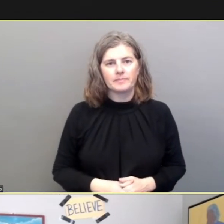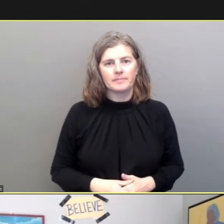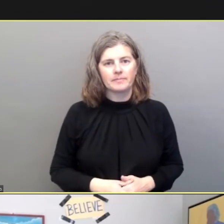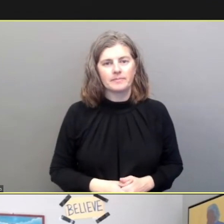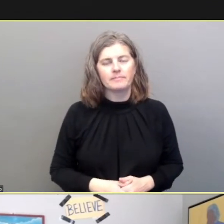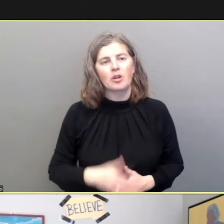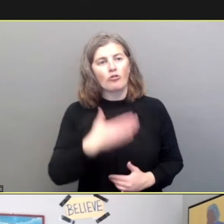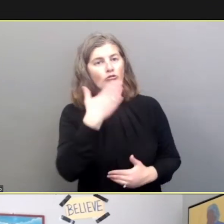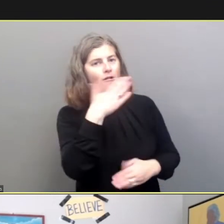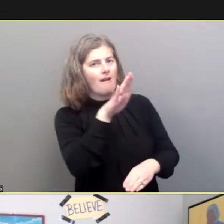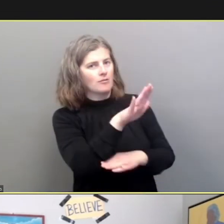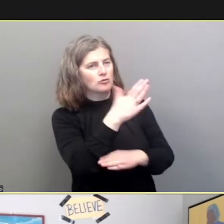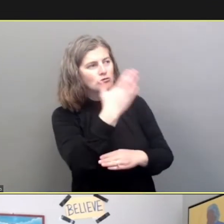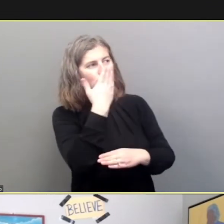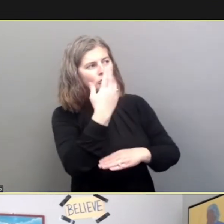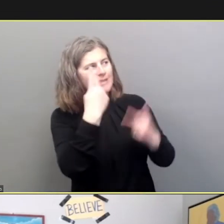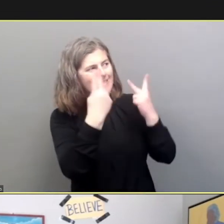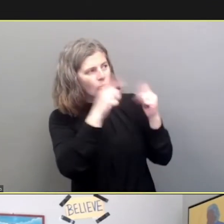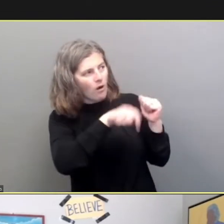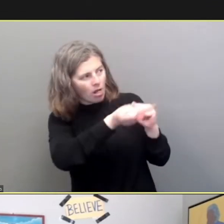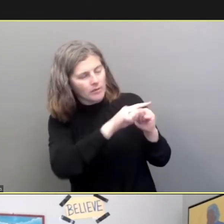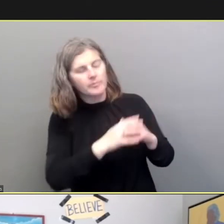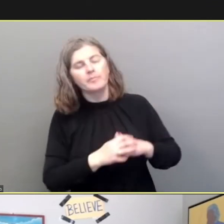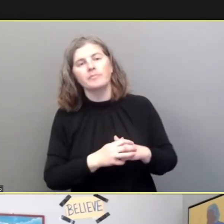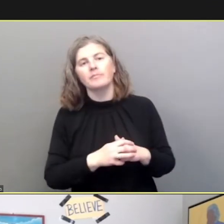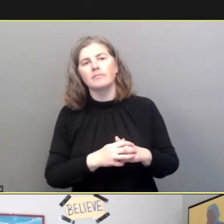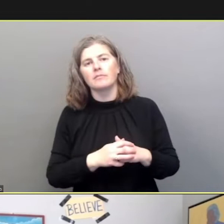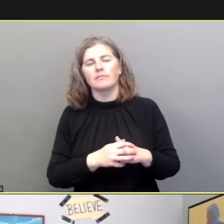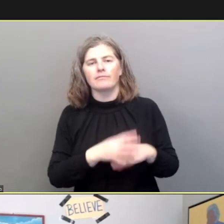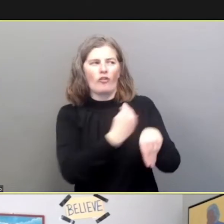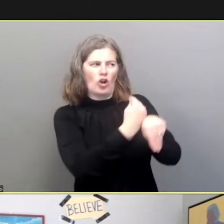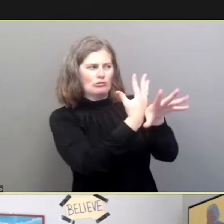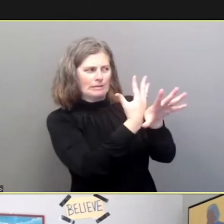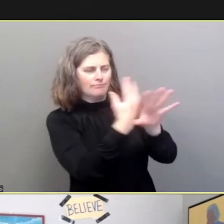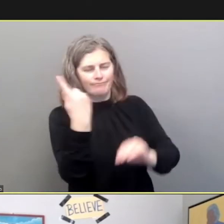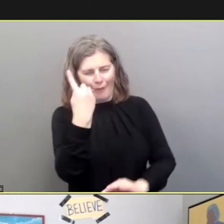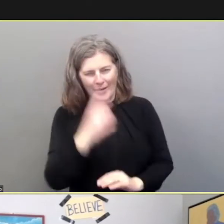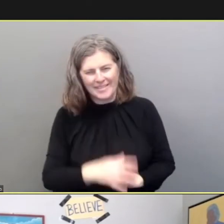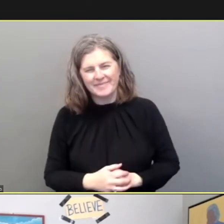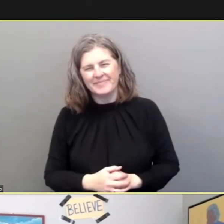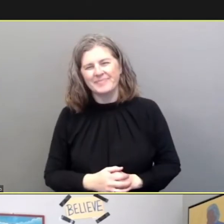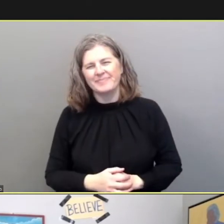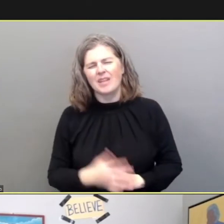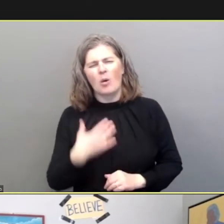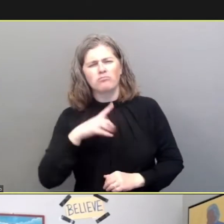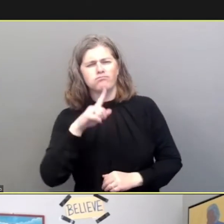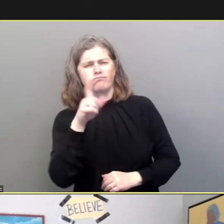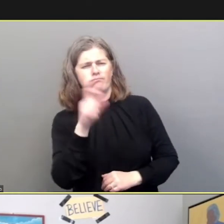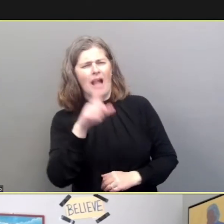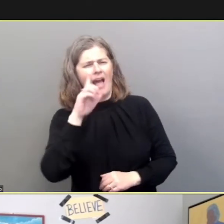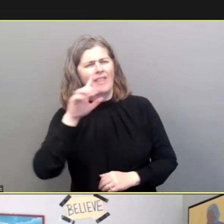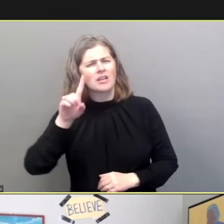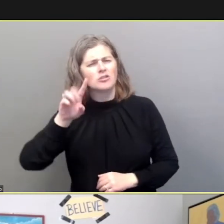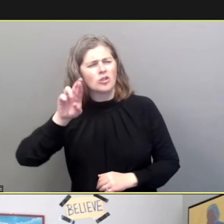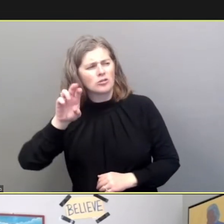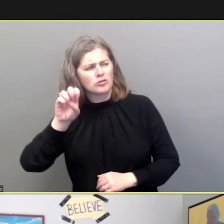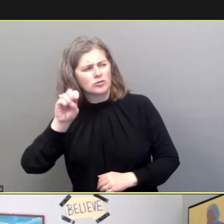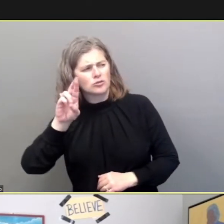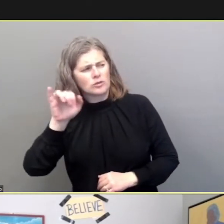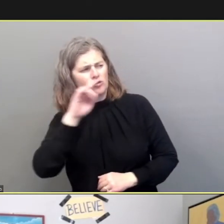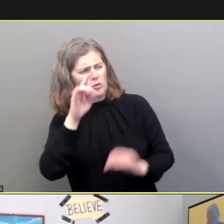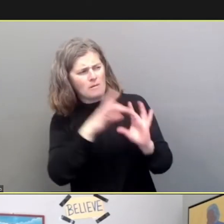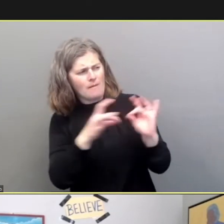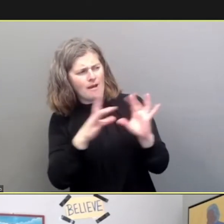Yeah, good afternoon. Good to see you all virtually, like always. Wanted to ask, I think Dr. Scrace, you talked a little bit about